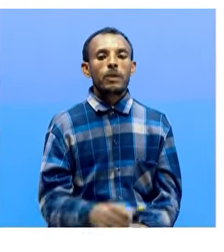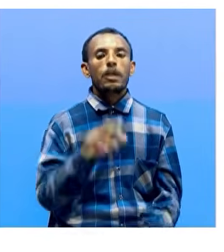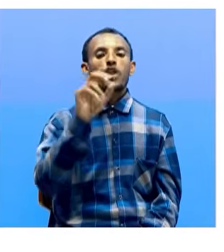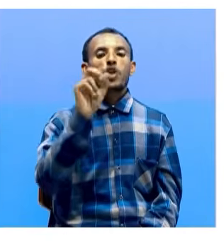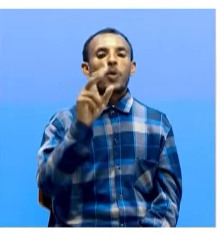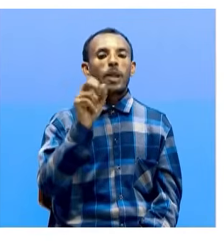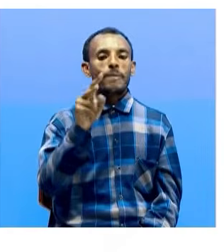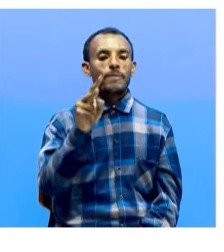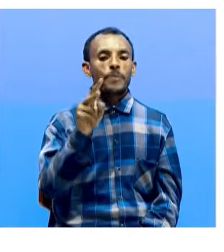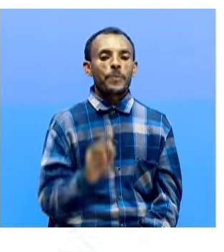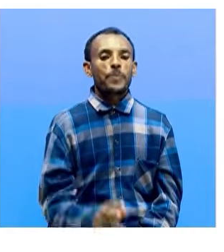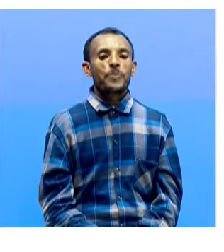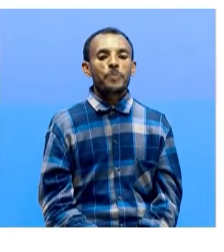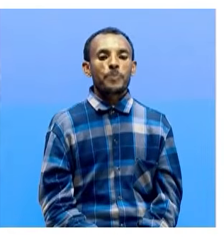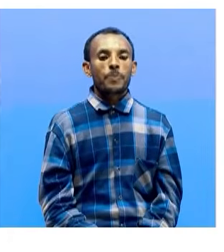12,